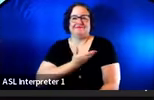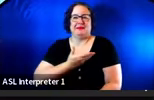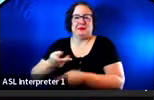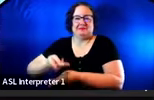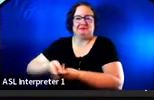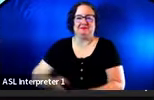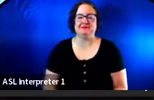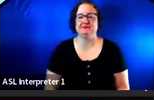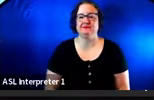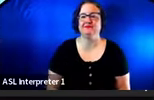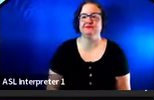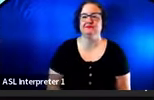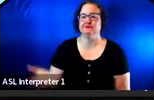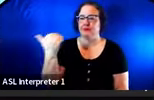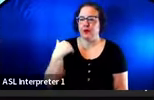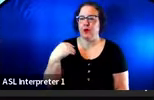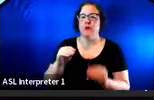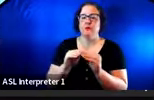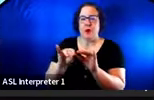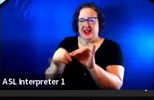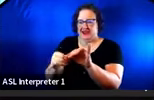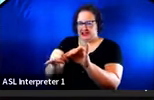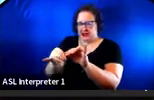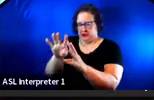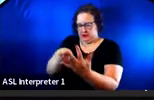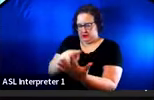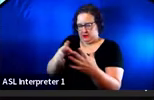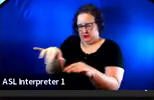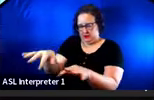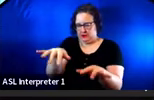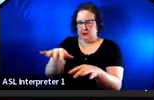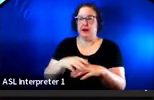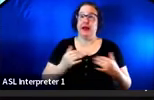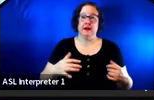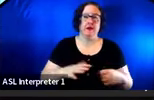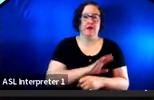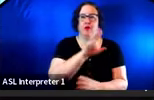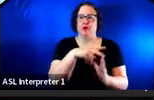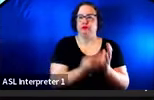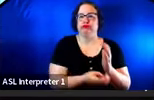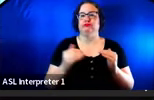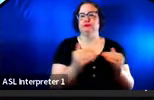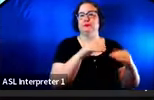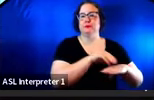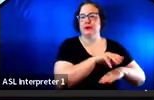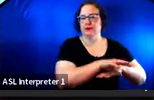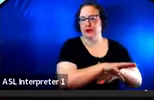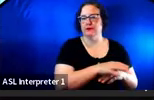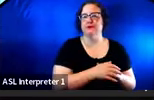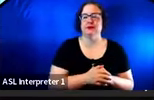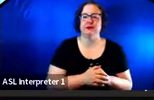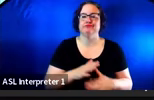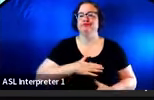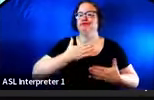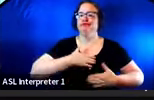And previously I was more with the engineering lining side of AbleGamers, but now I'm full-fledged over in peer counseling and has been the